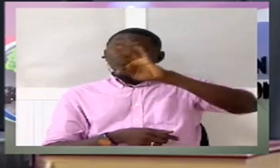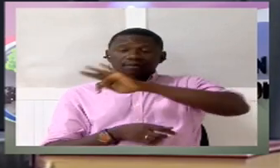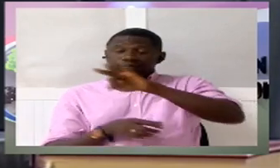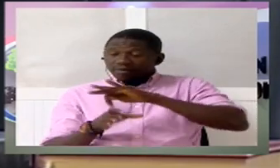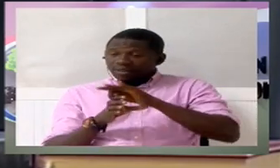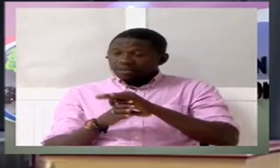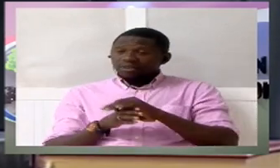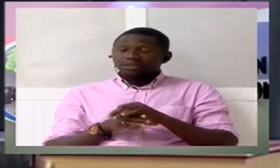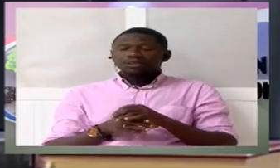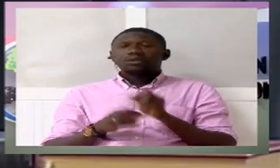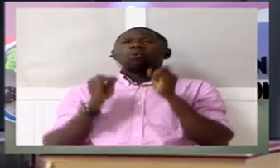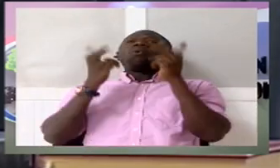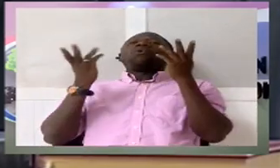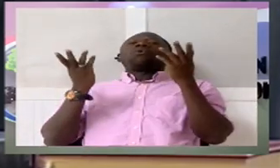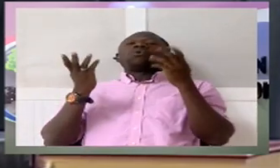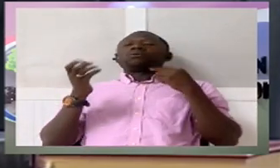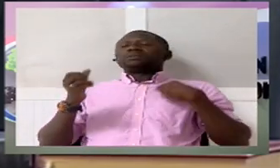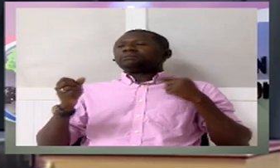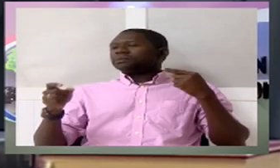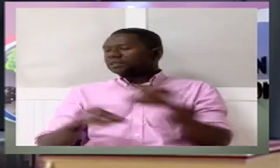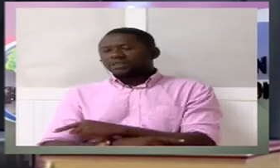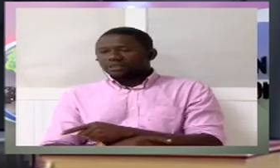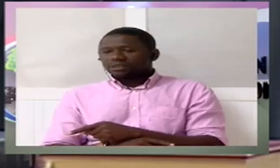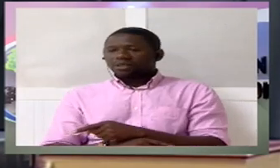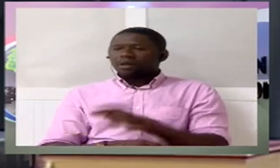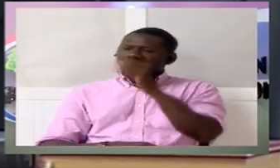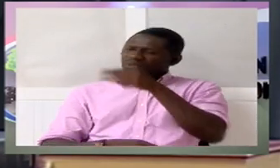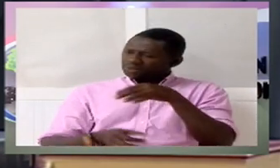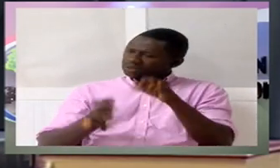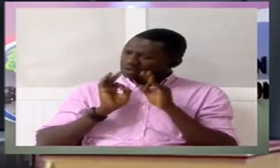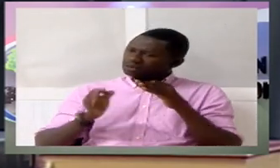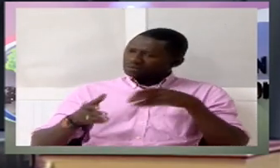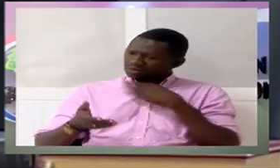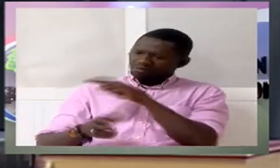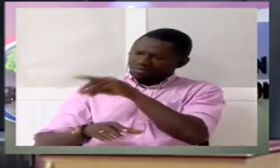he said to me, oh, I made a mistake. Someone had taken this place already.